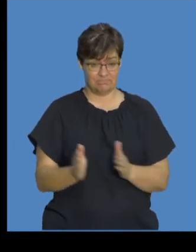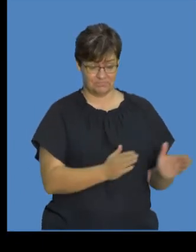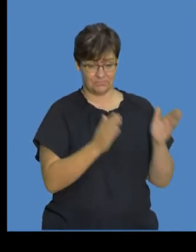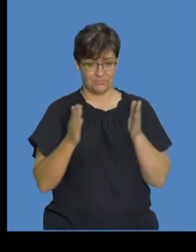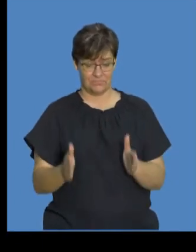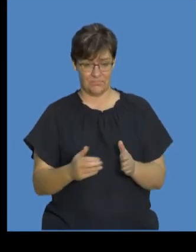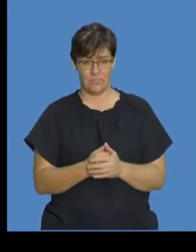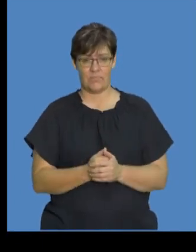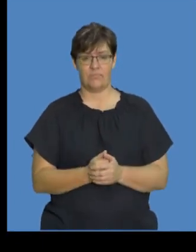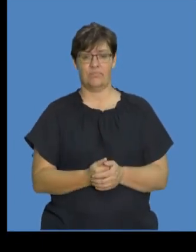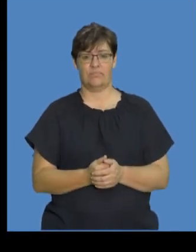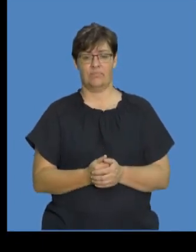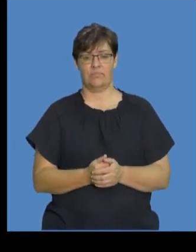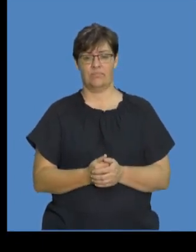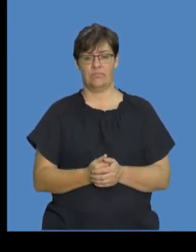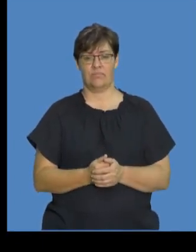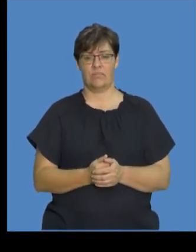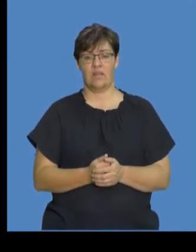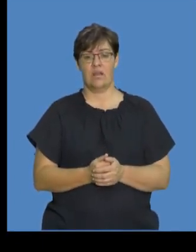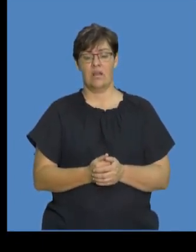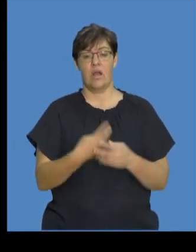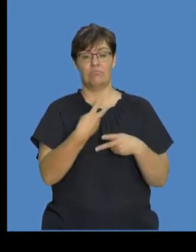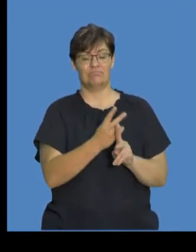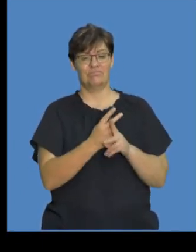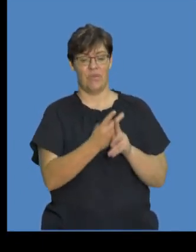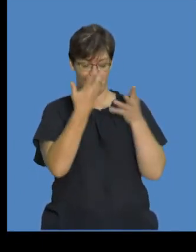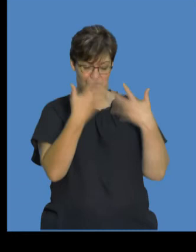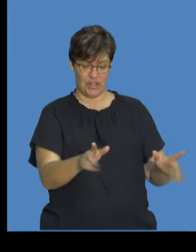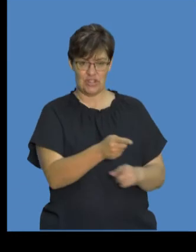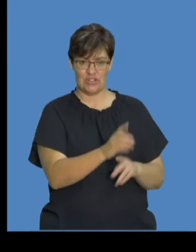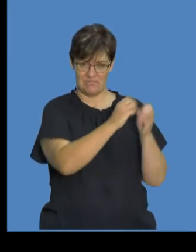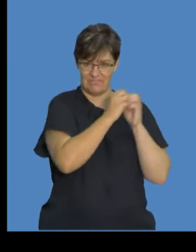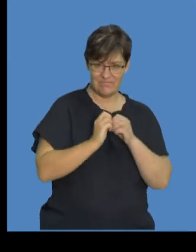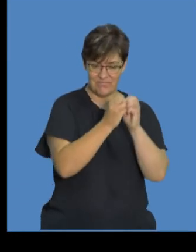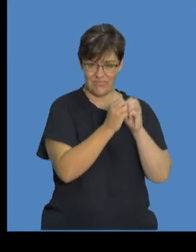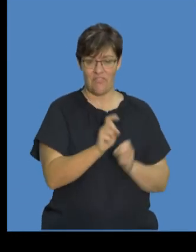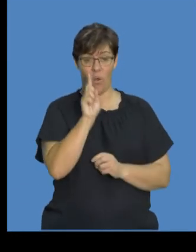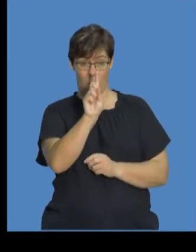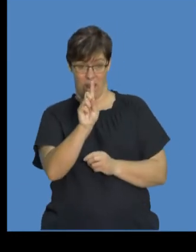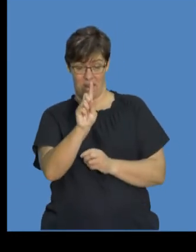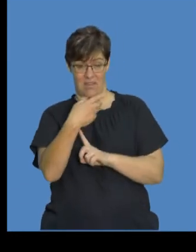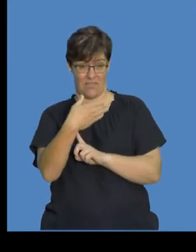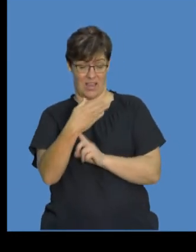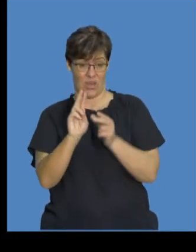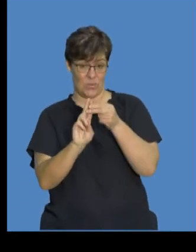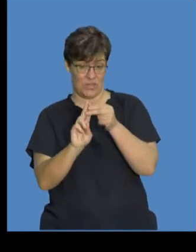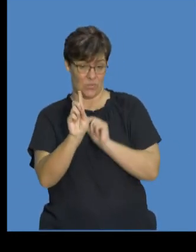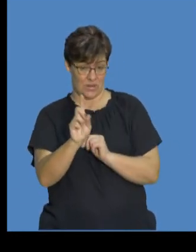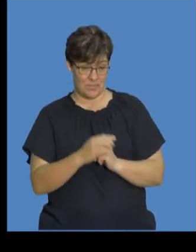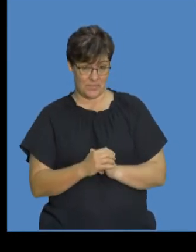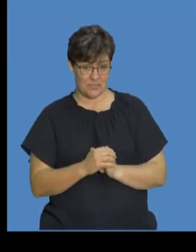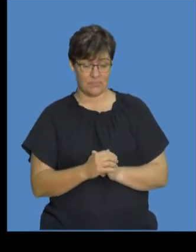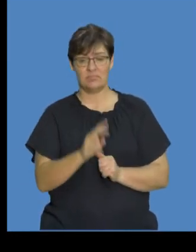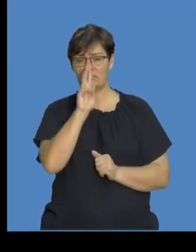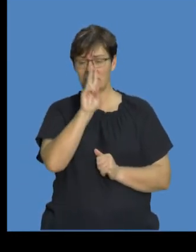the next one we look at is the cost of finished goods per unit. Okay, now here again, you look